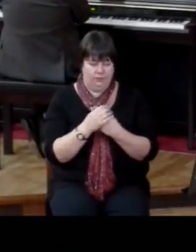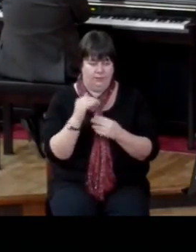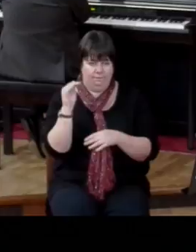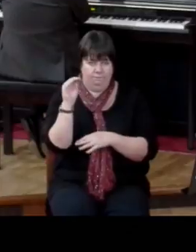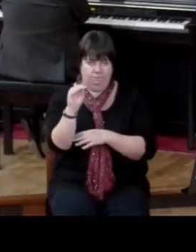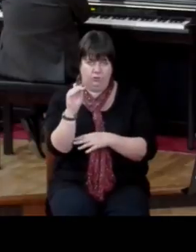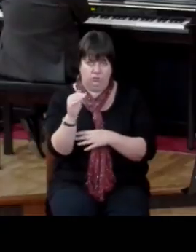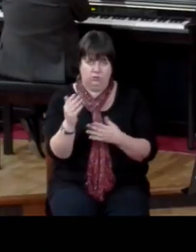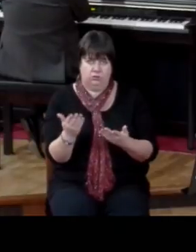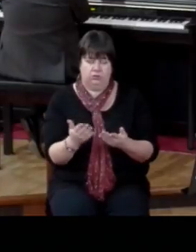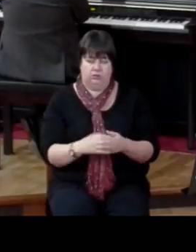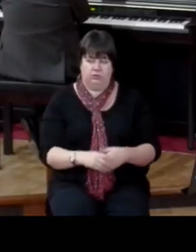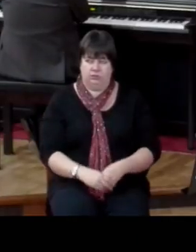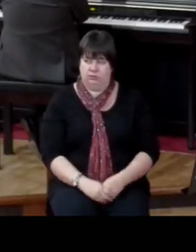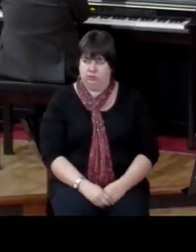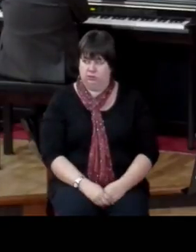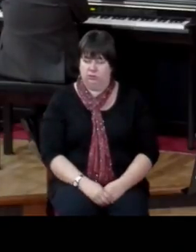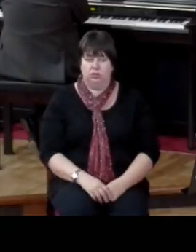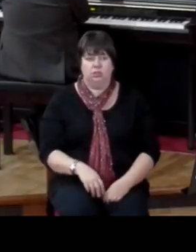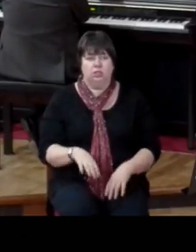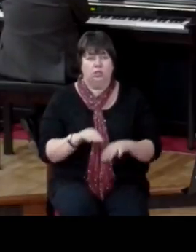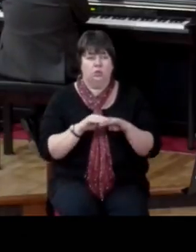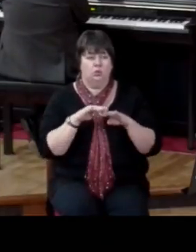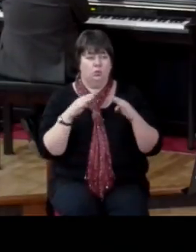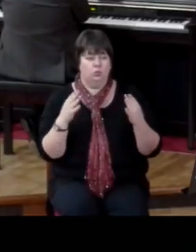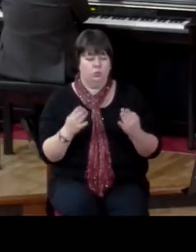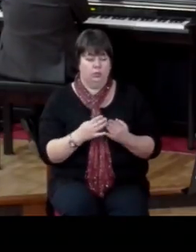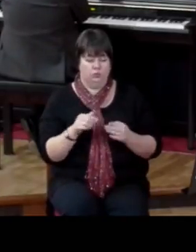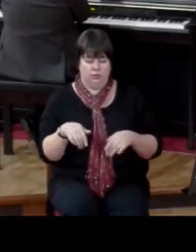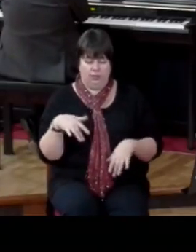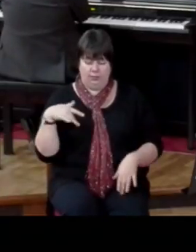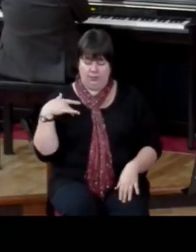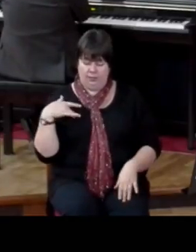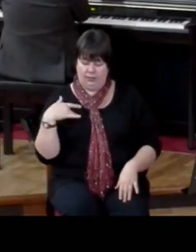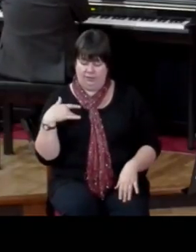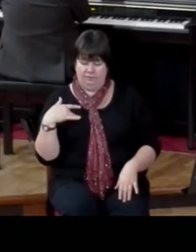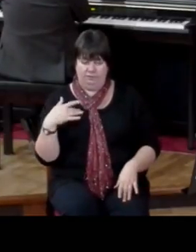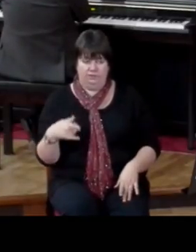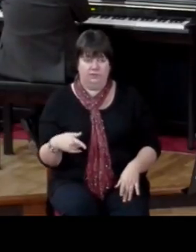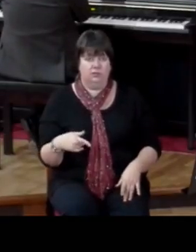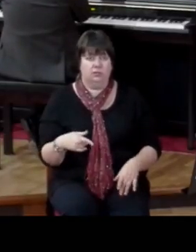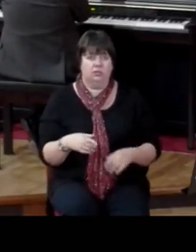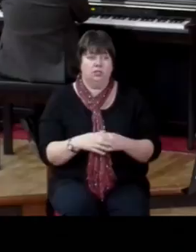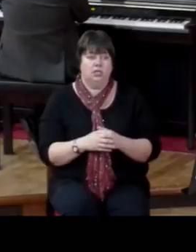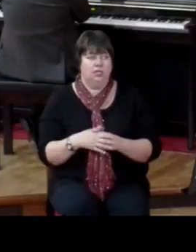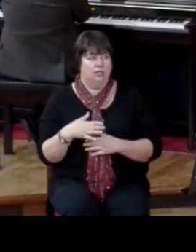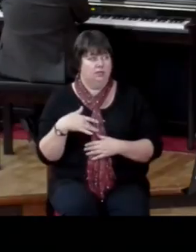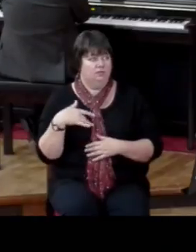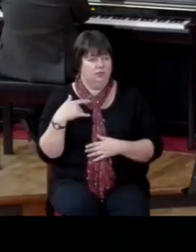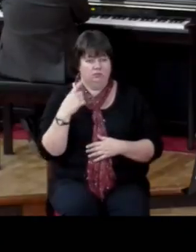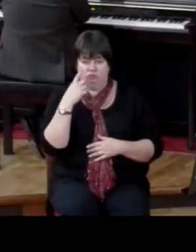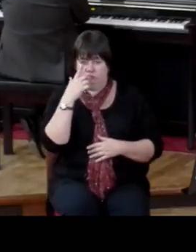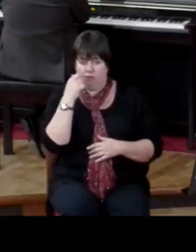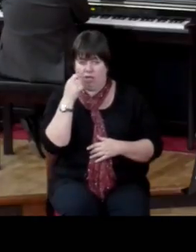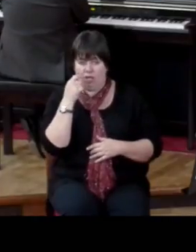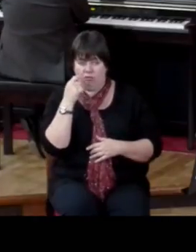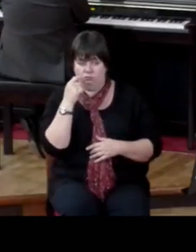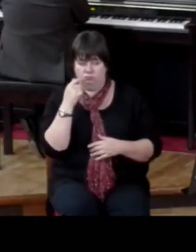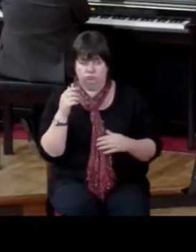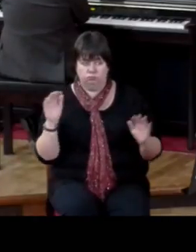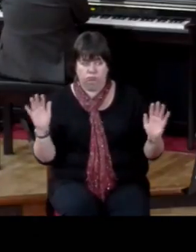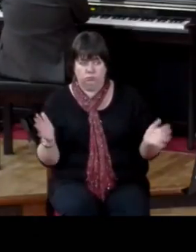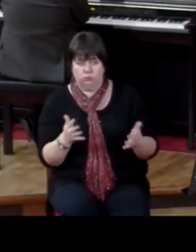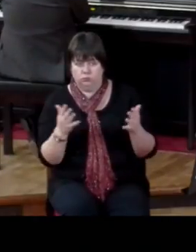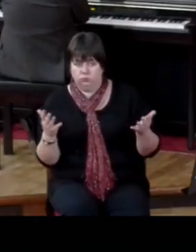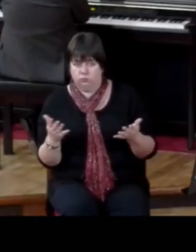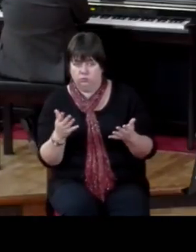future. The world in which we live and move and have our being is surely one that could benefit from people who are